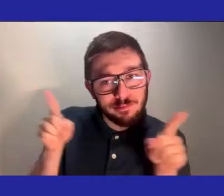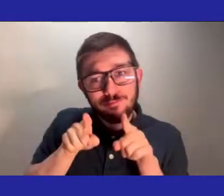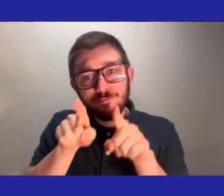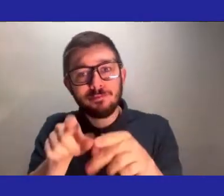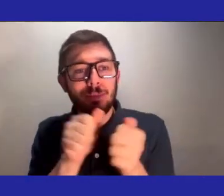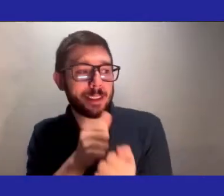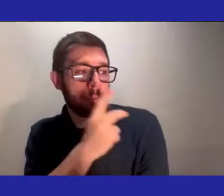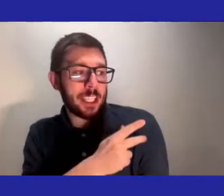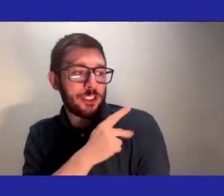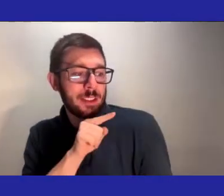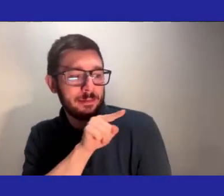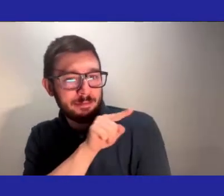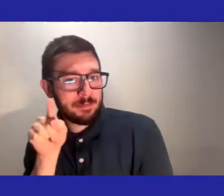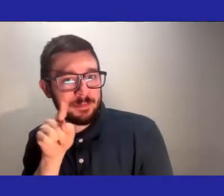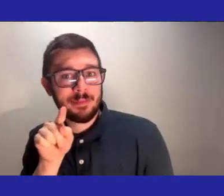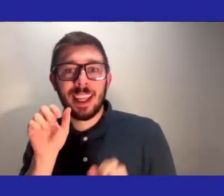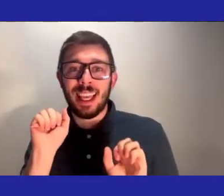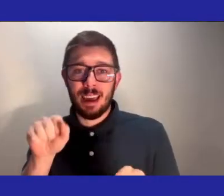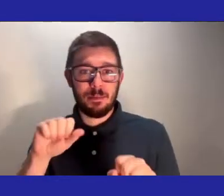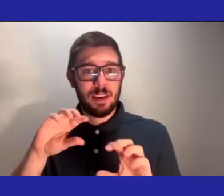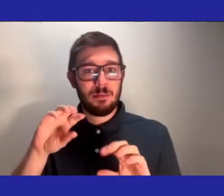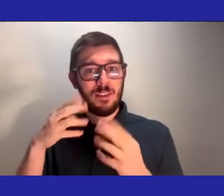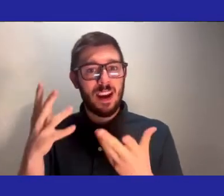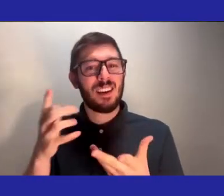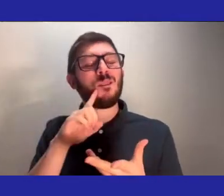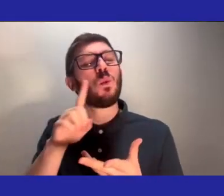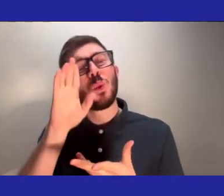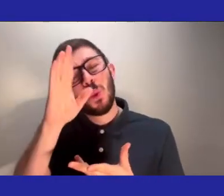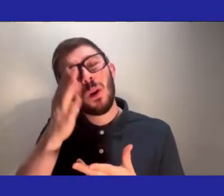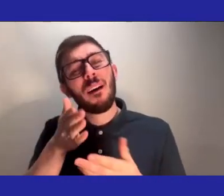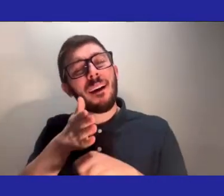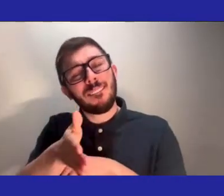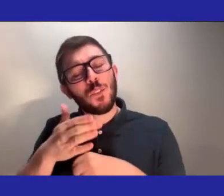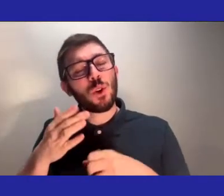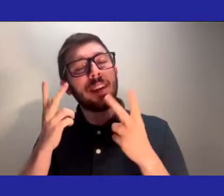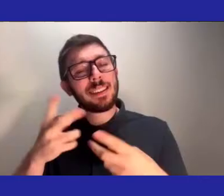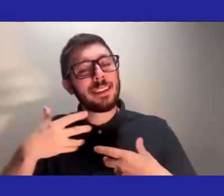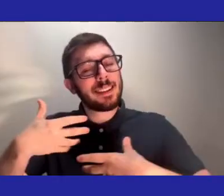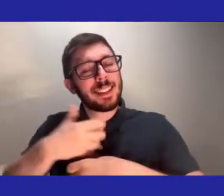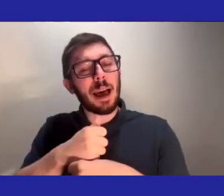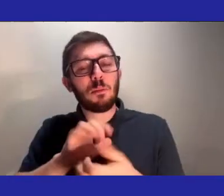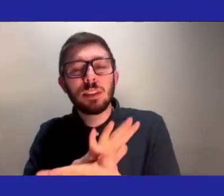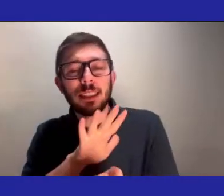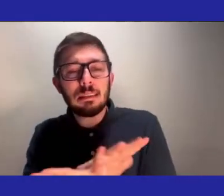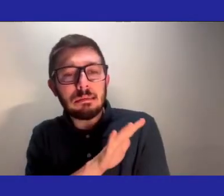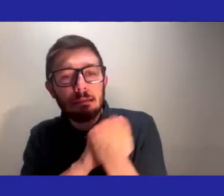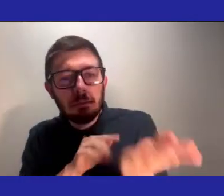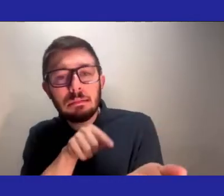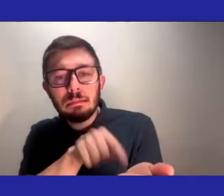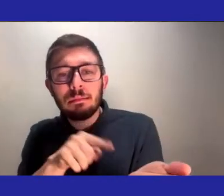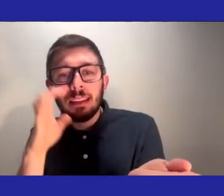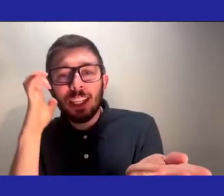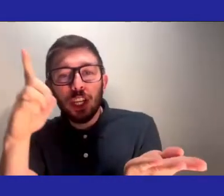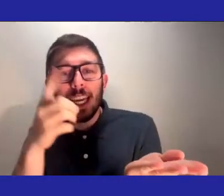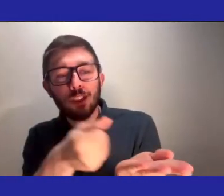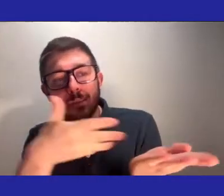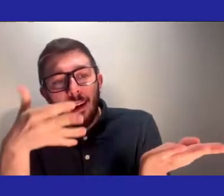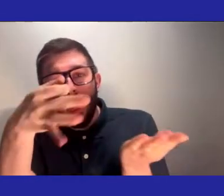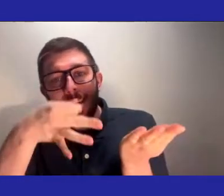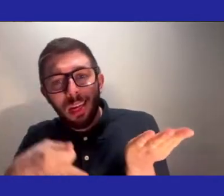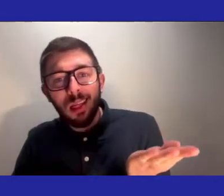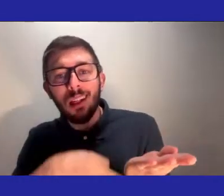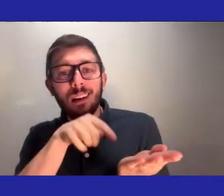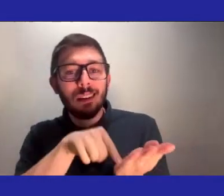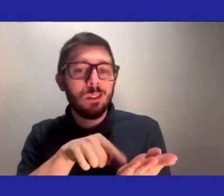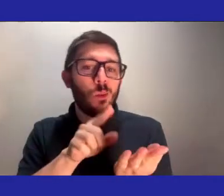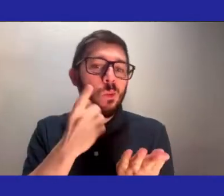given at the after visit summary, when individuals are leaving, just using TED as an example from ambulatory care and other areas across the hospital. We